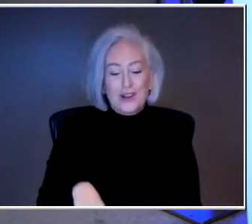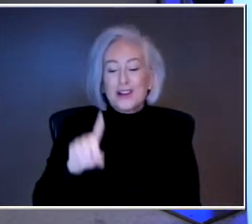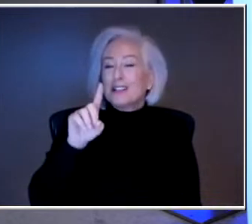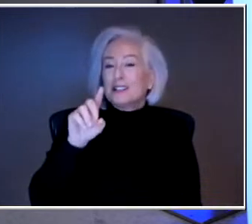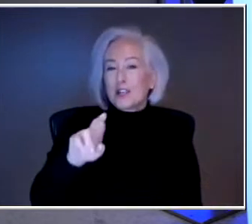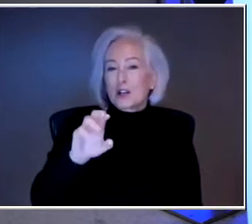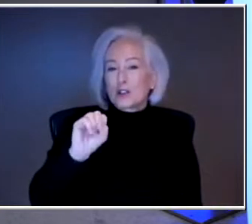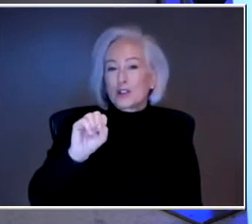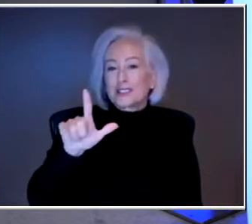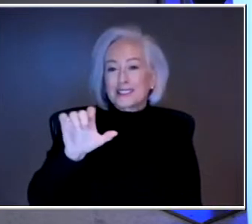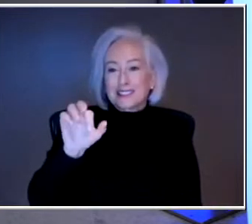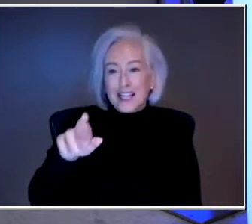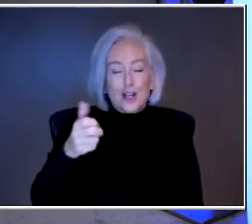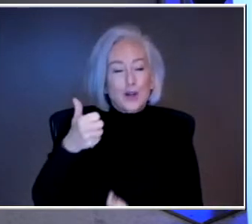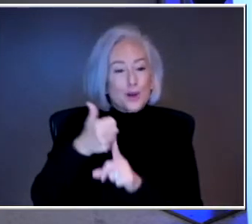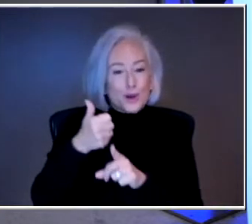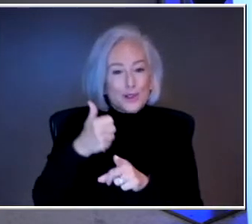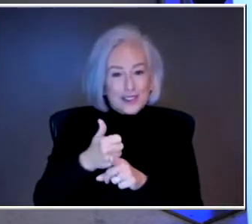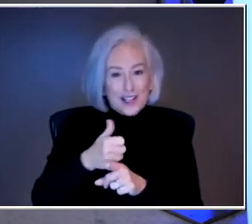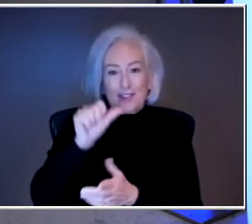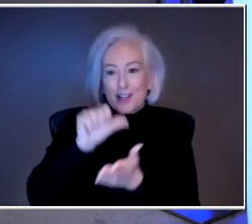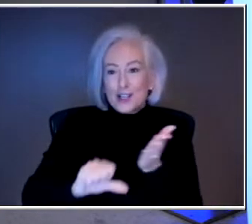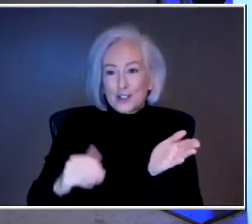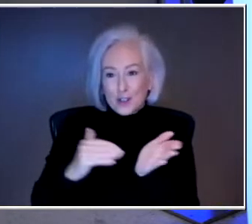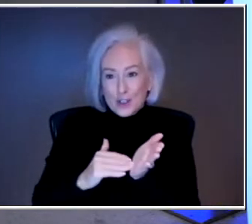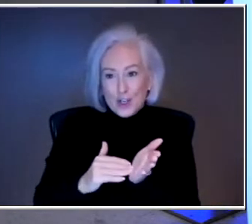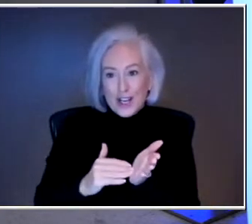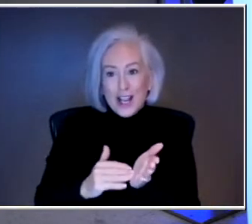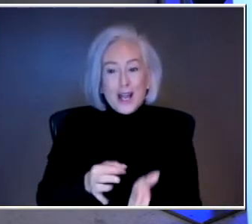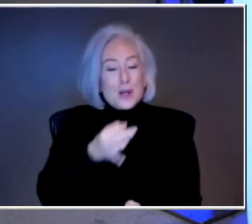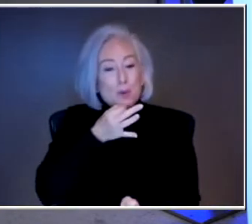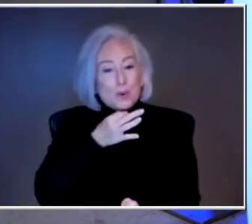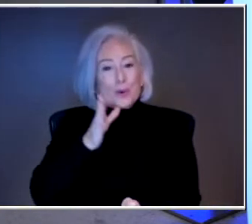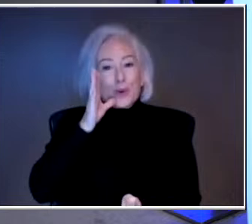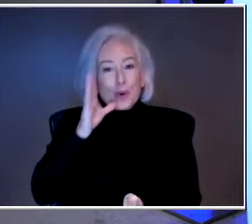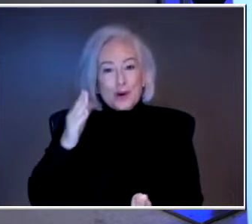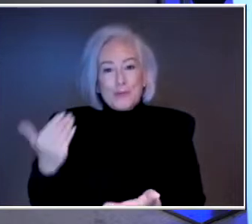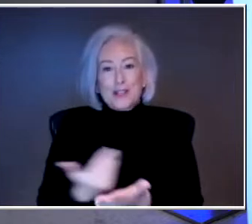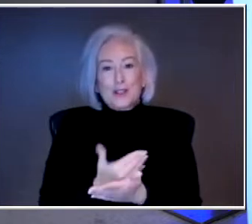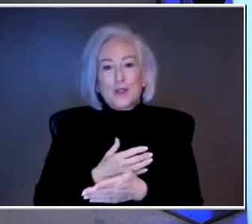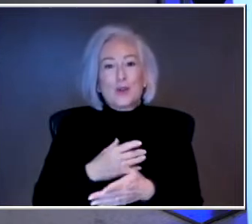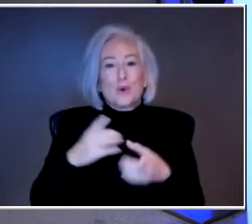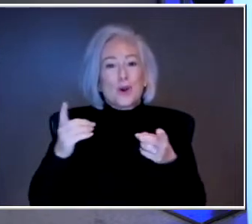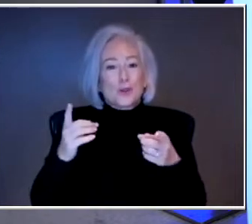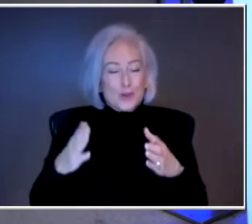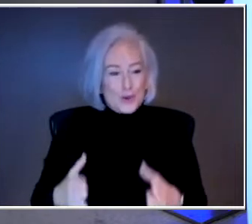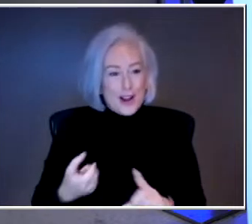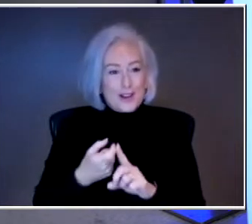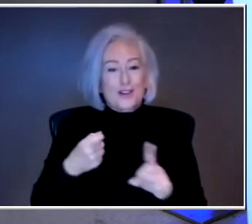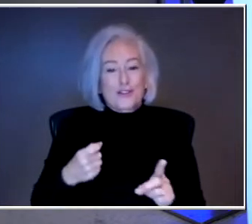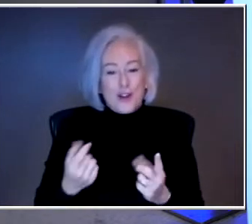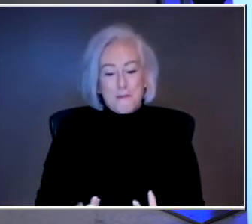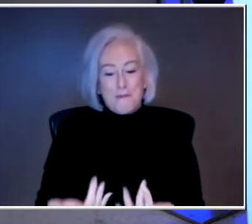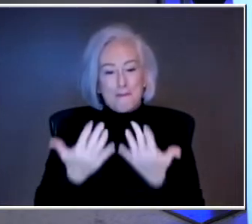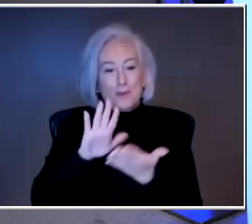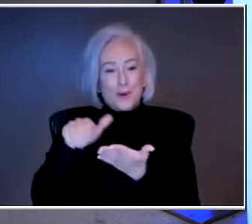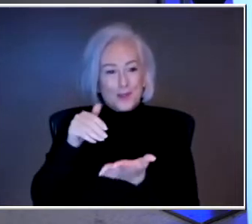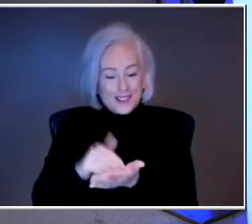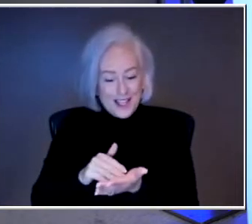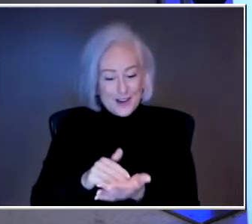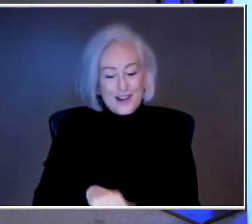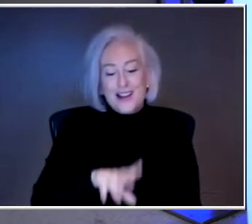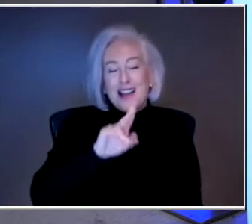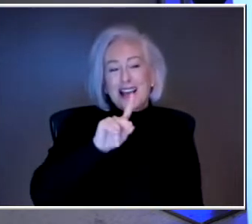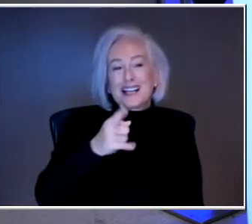surgeon, also the incoming medical director of the Burn Center. And Catherine, across from me, is a critical care nurse, also the nurse manager for the Burn Center.